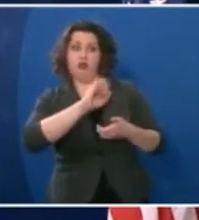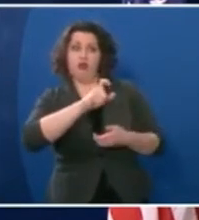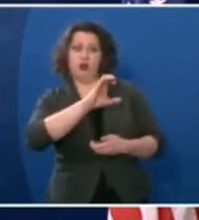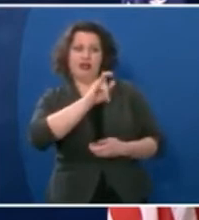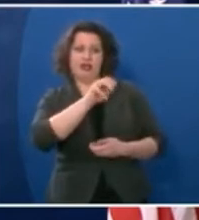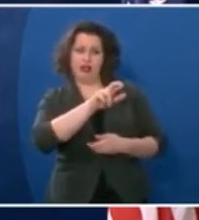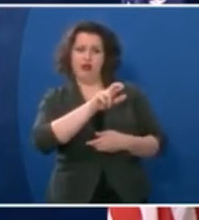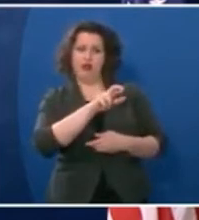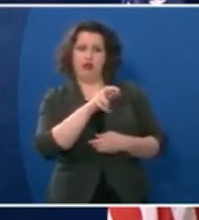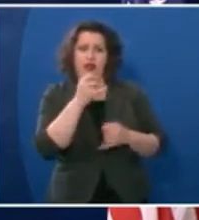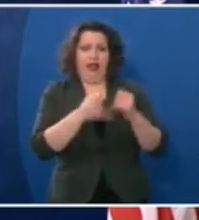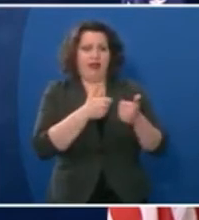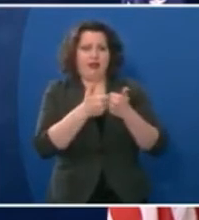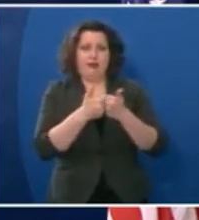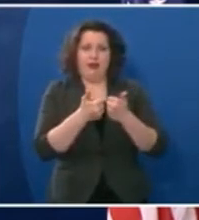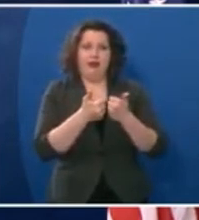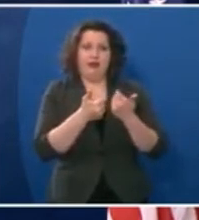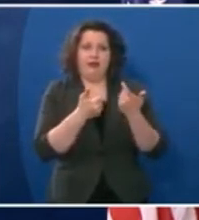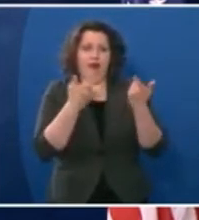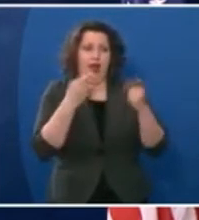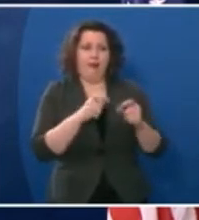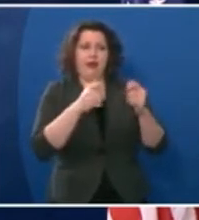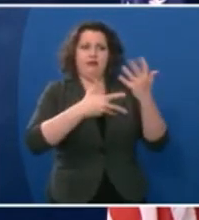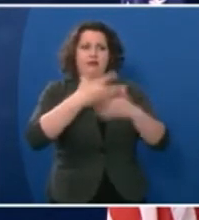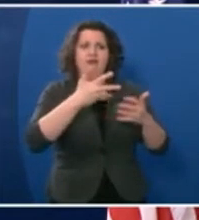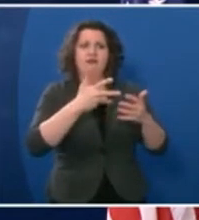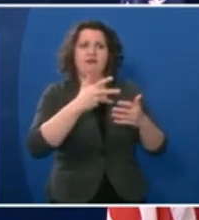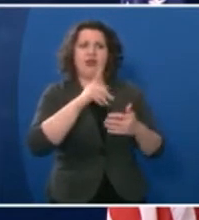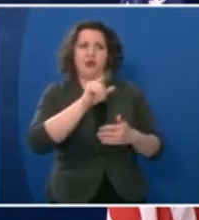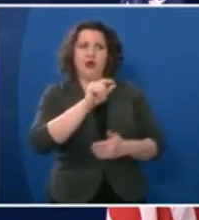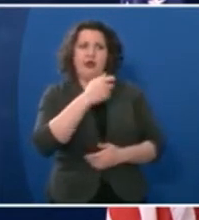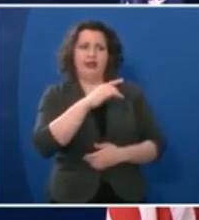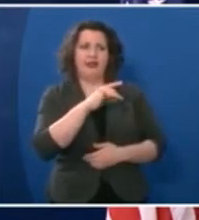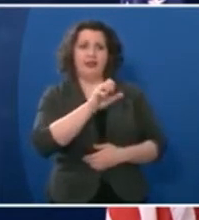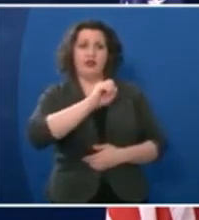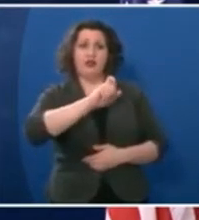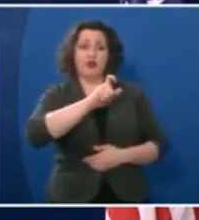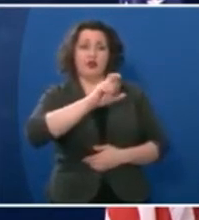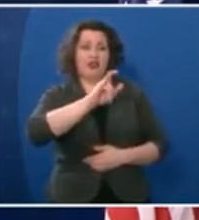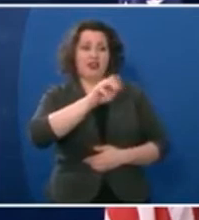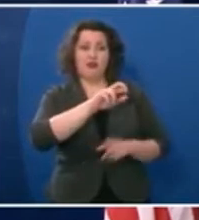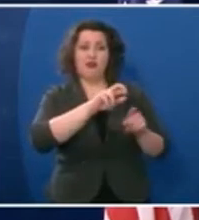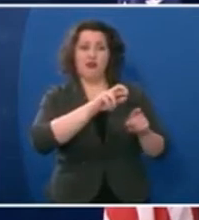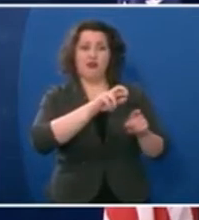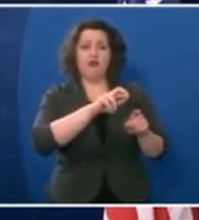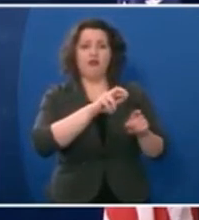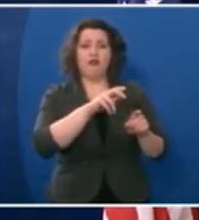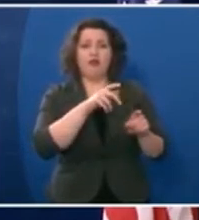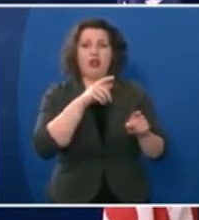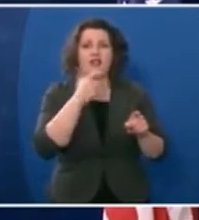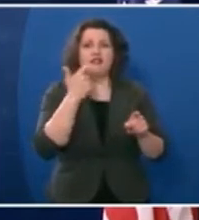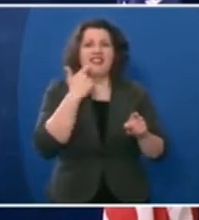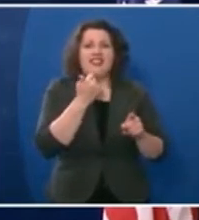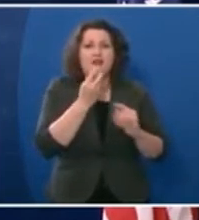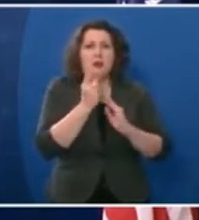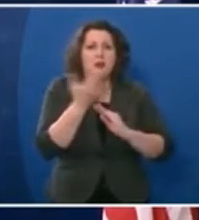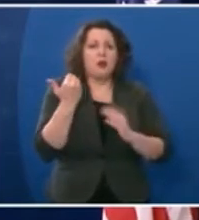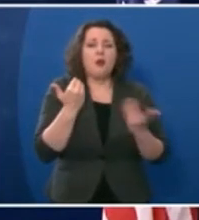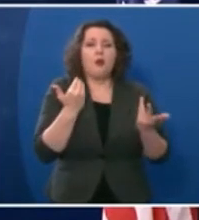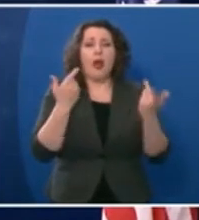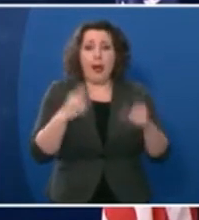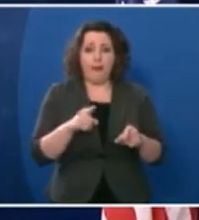last campaign rally of 2018 in Sioux Center. Yeah. And they didn't learn, you said a few minutes ago that, you know, once you